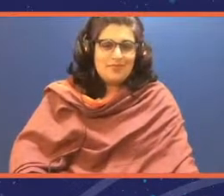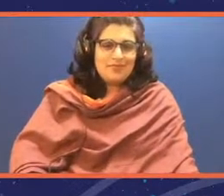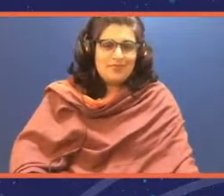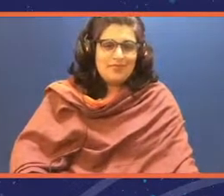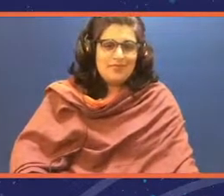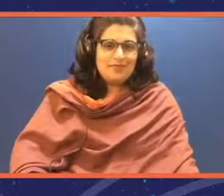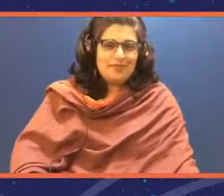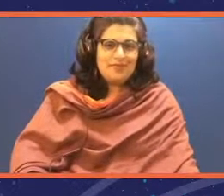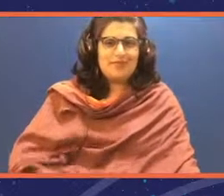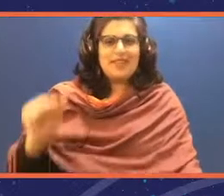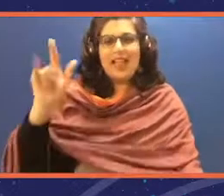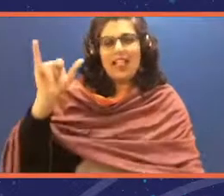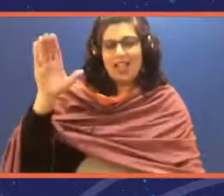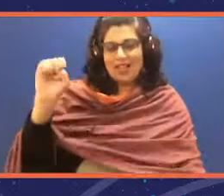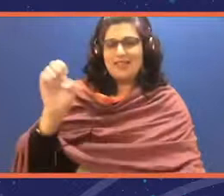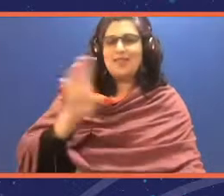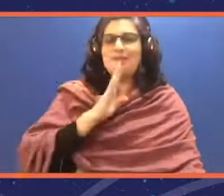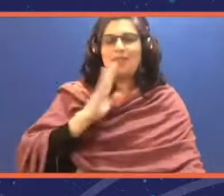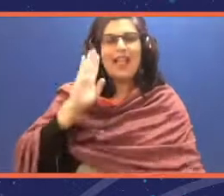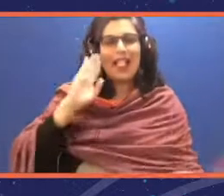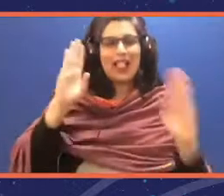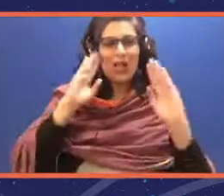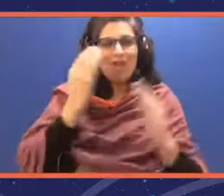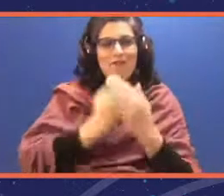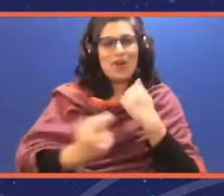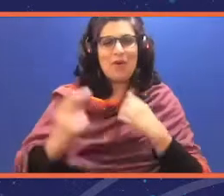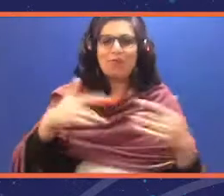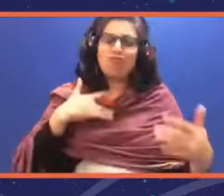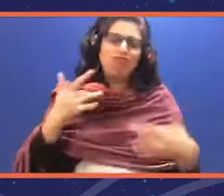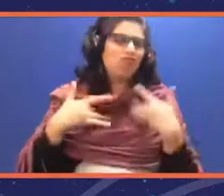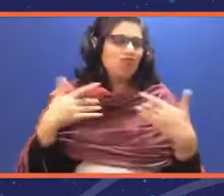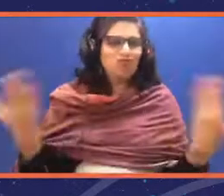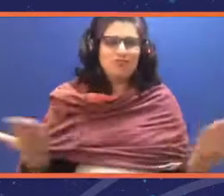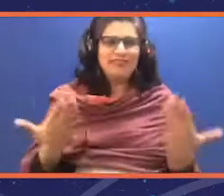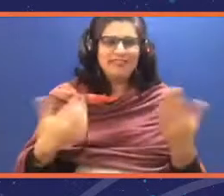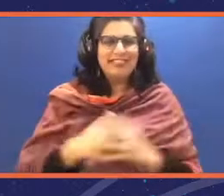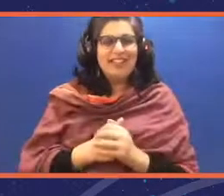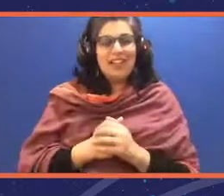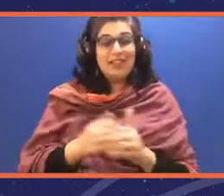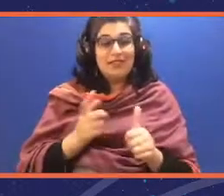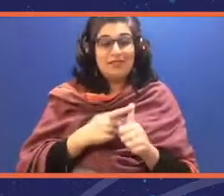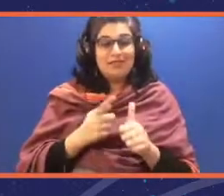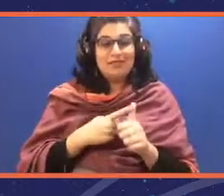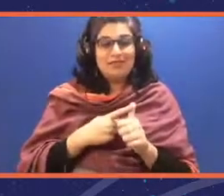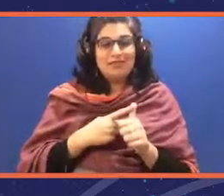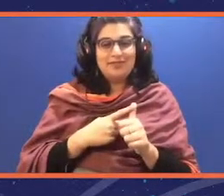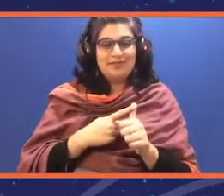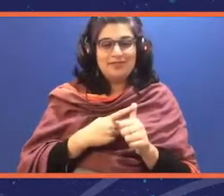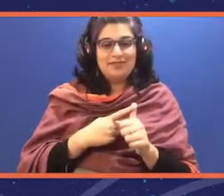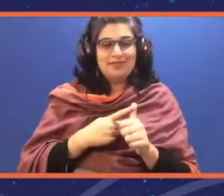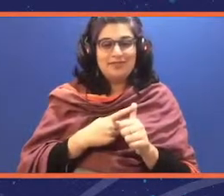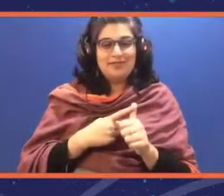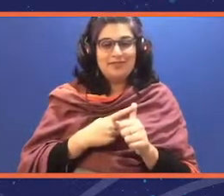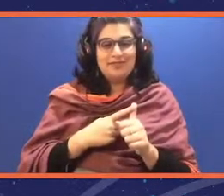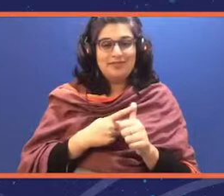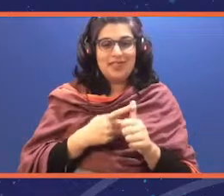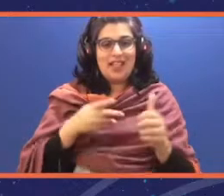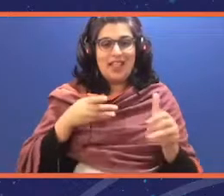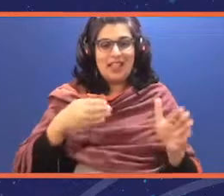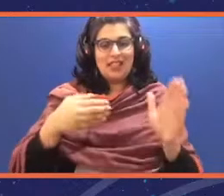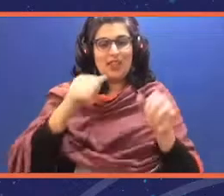So hi, everybody. We're excited to be here. And first of all, we'll just let the work speak for itself.